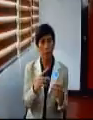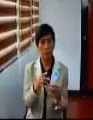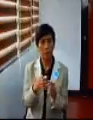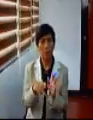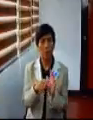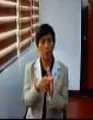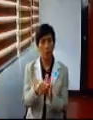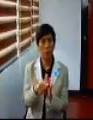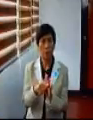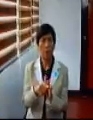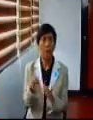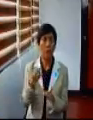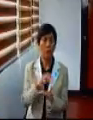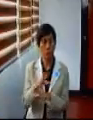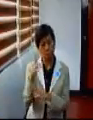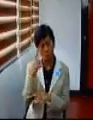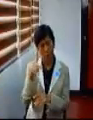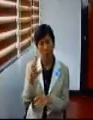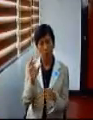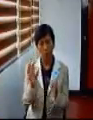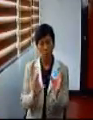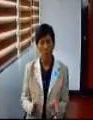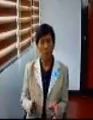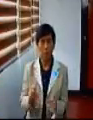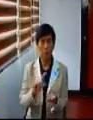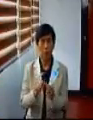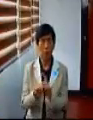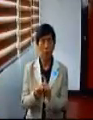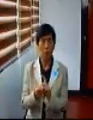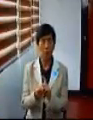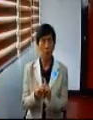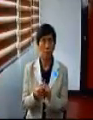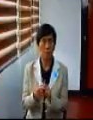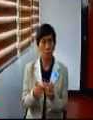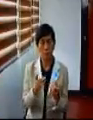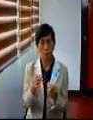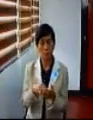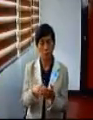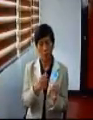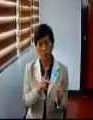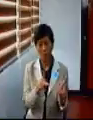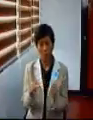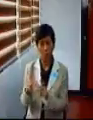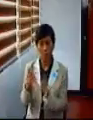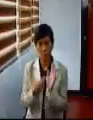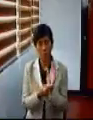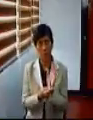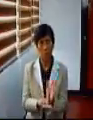for climate change. In order to do this, I have prepared a presentation,